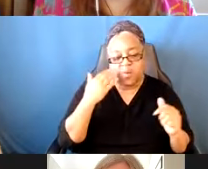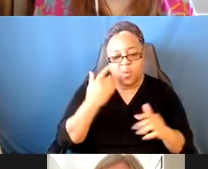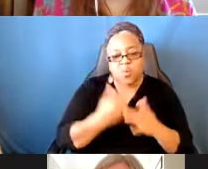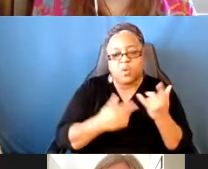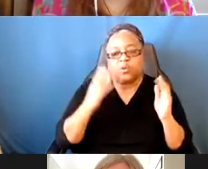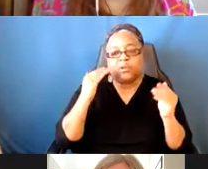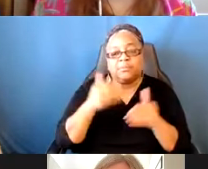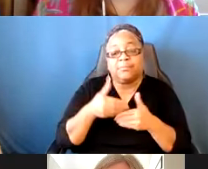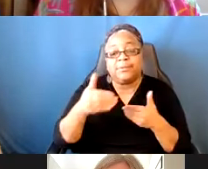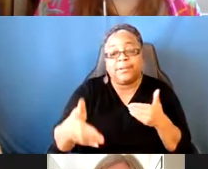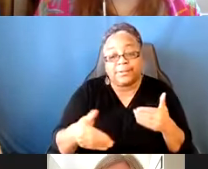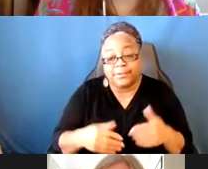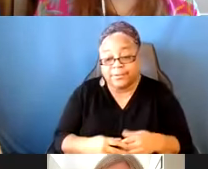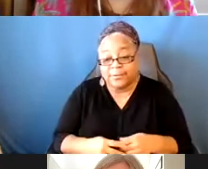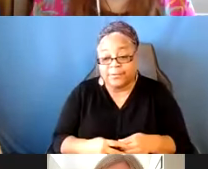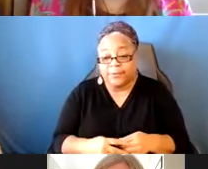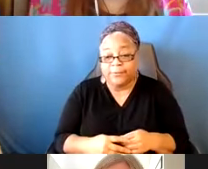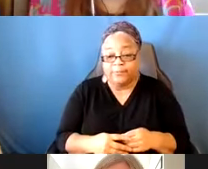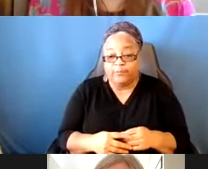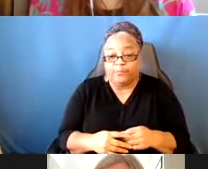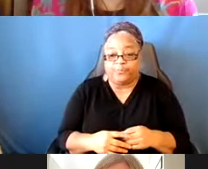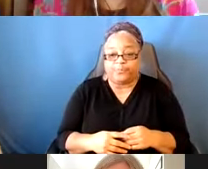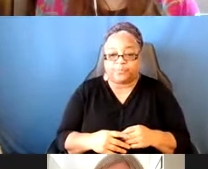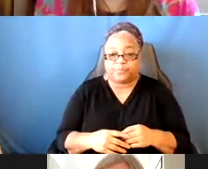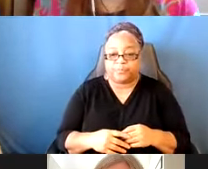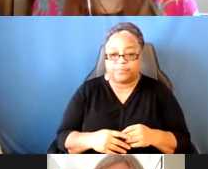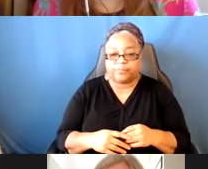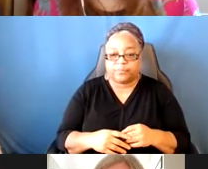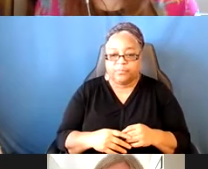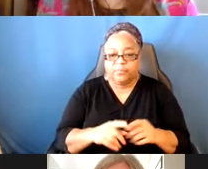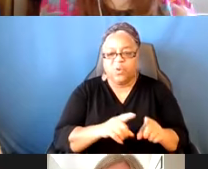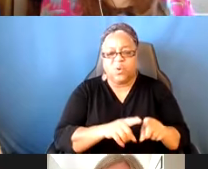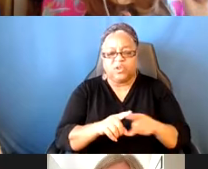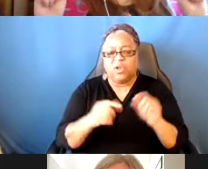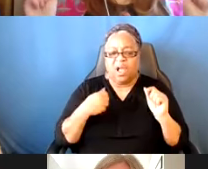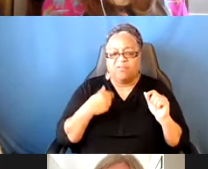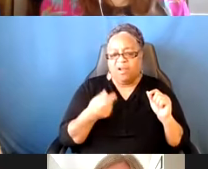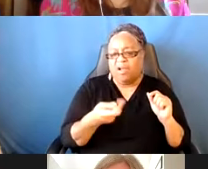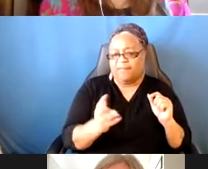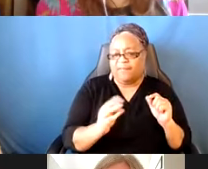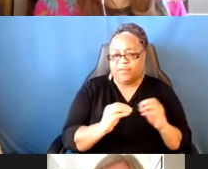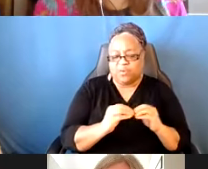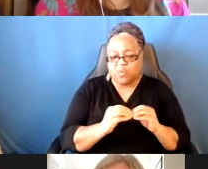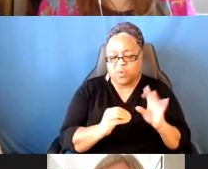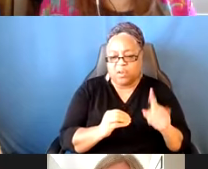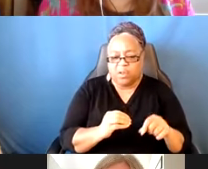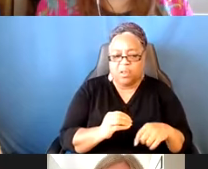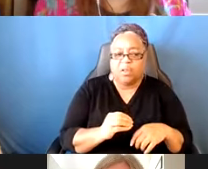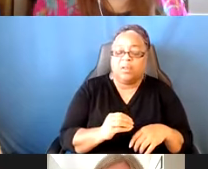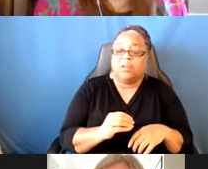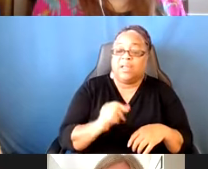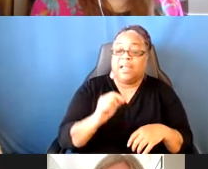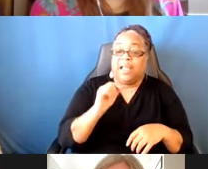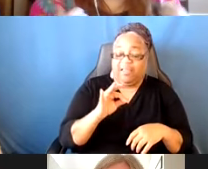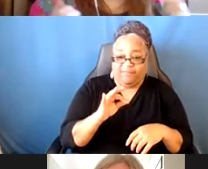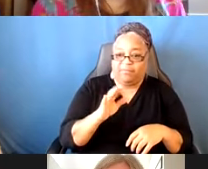Let's see. There's also a couple more. If you have ever retreated into your room with